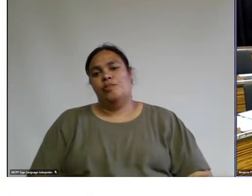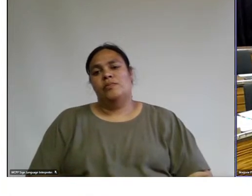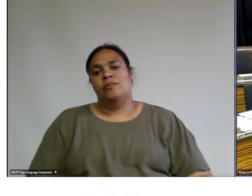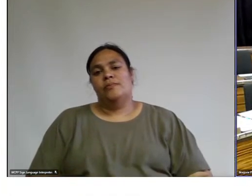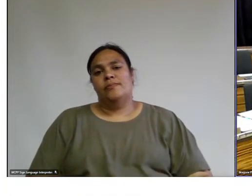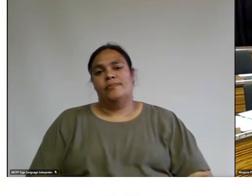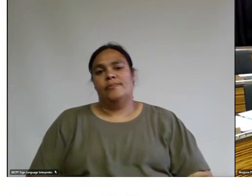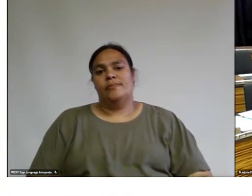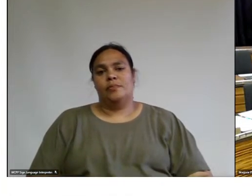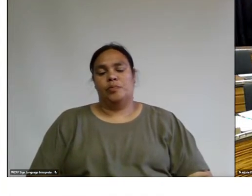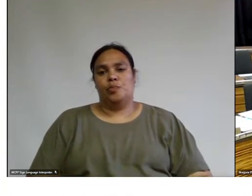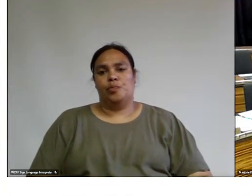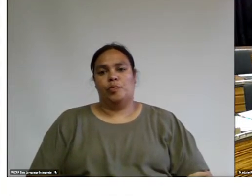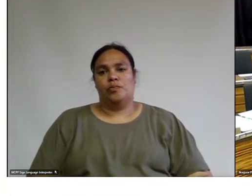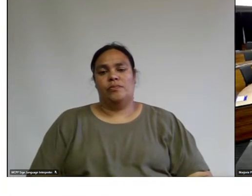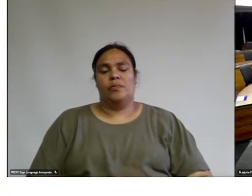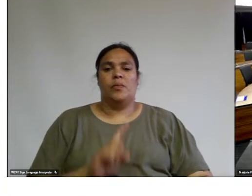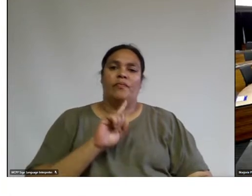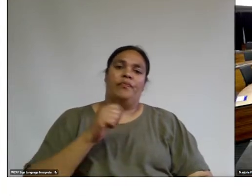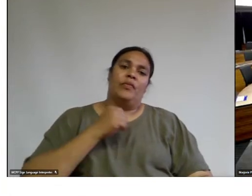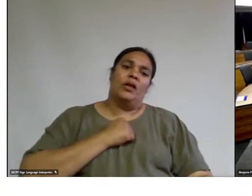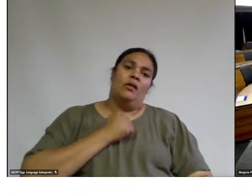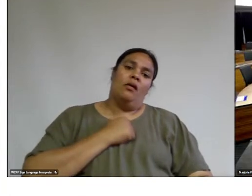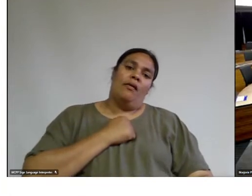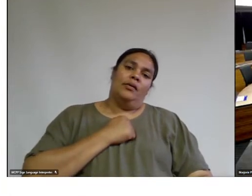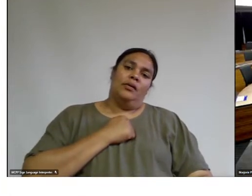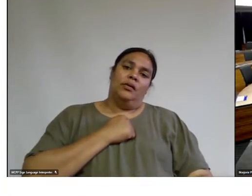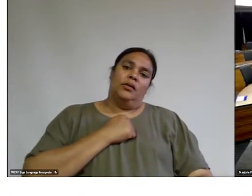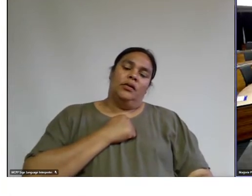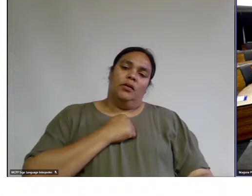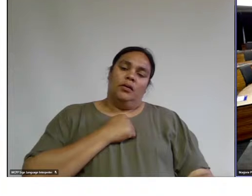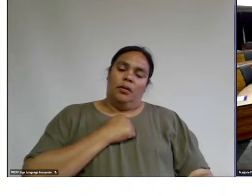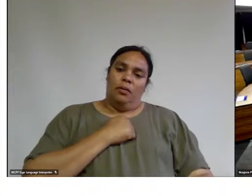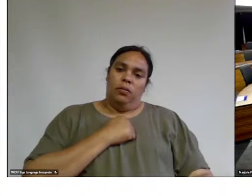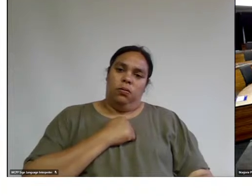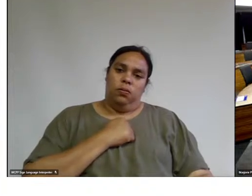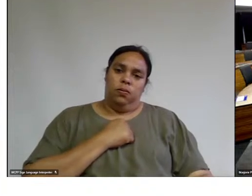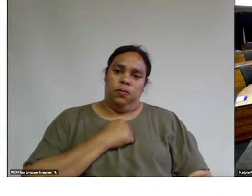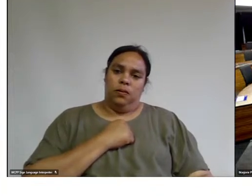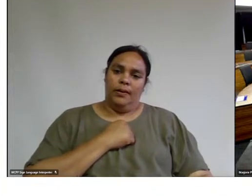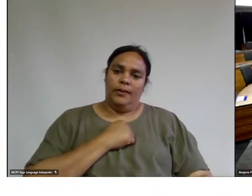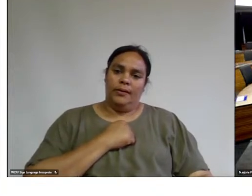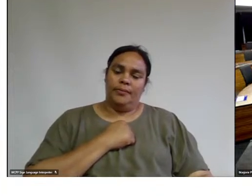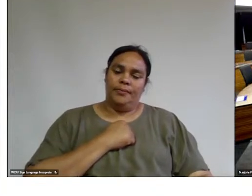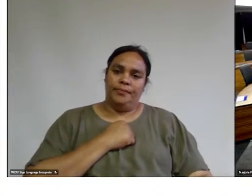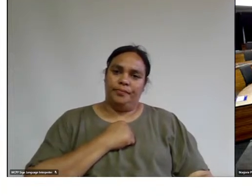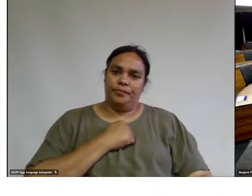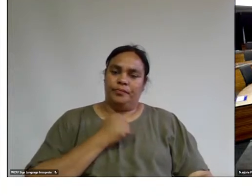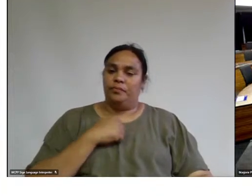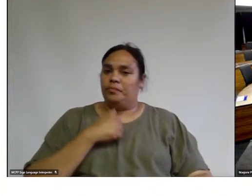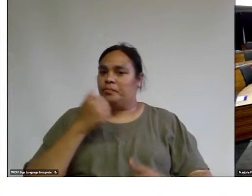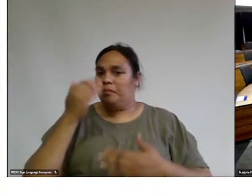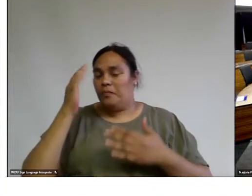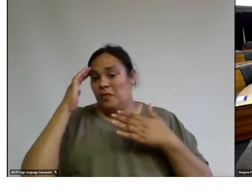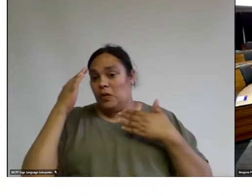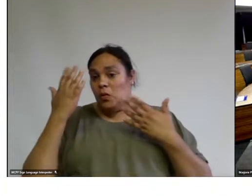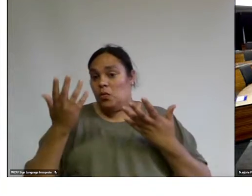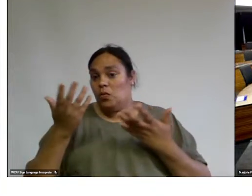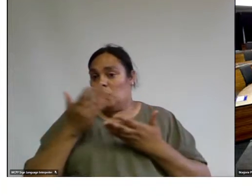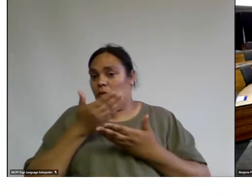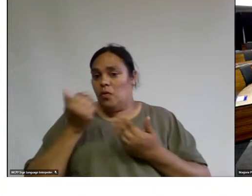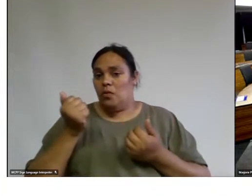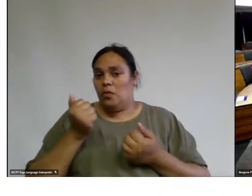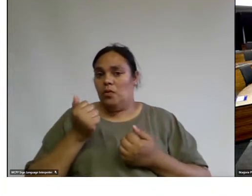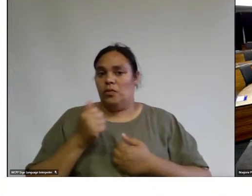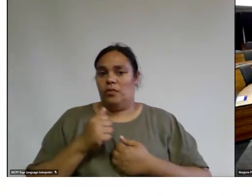Pardon me, Chair. My question is, I don't know whether,